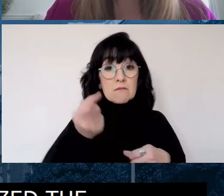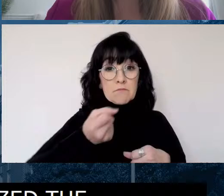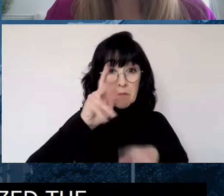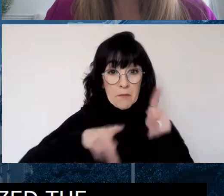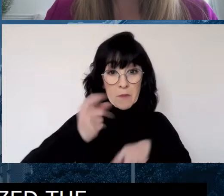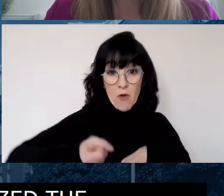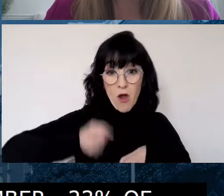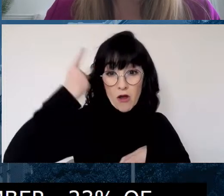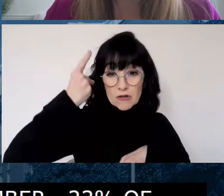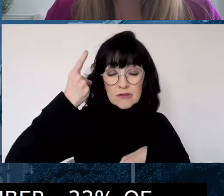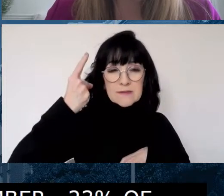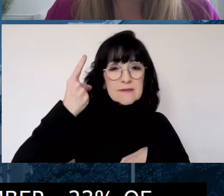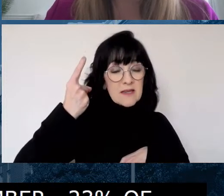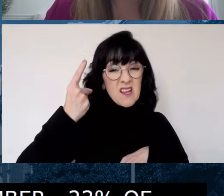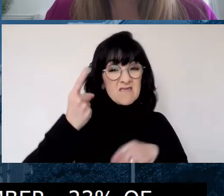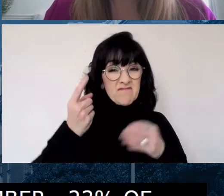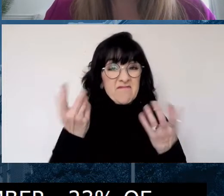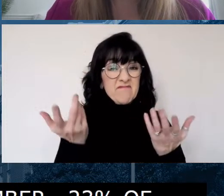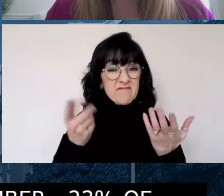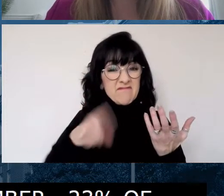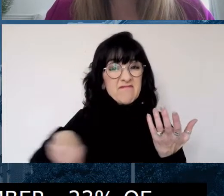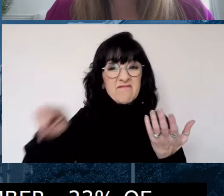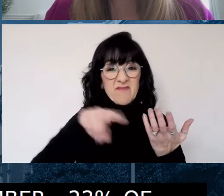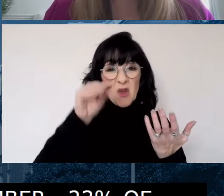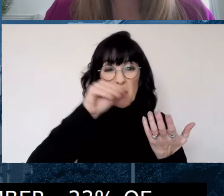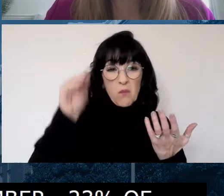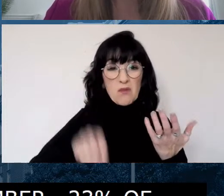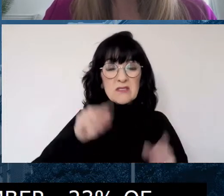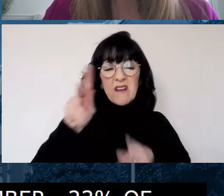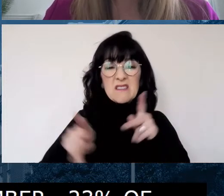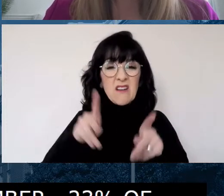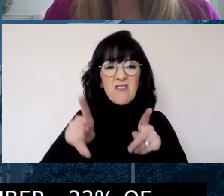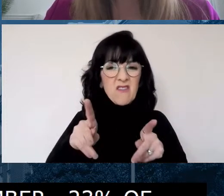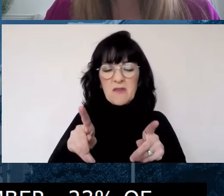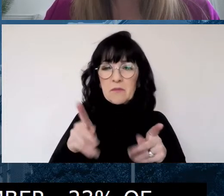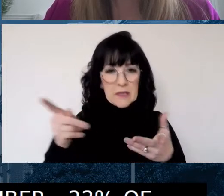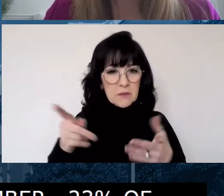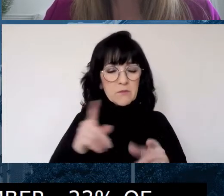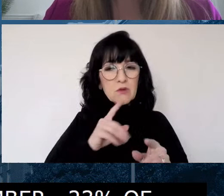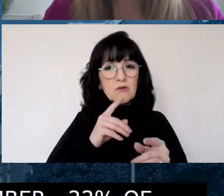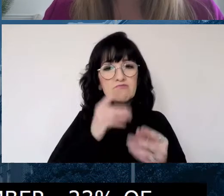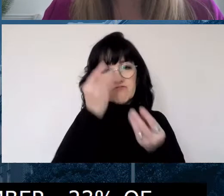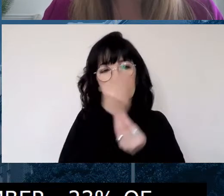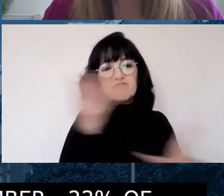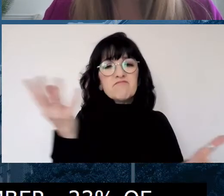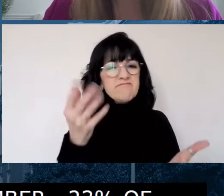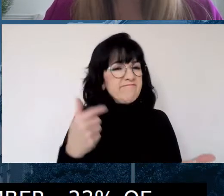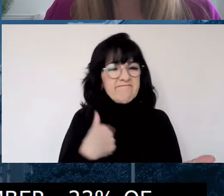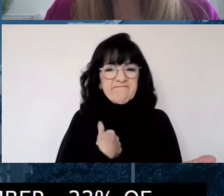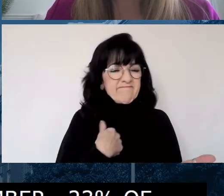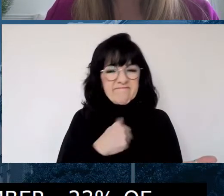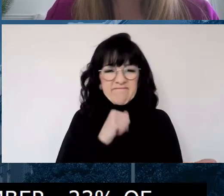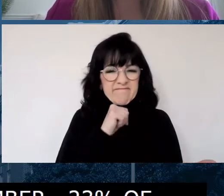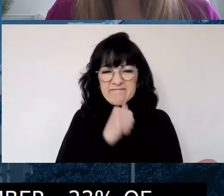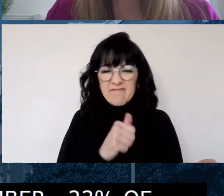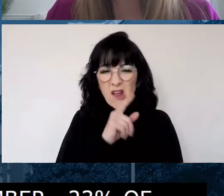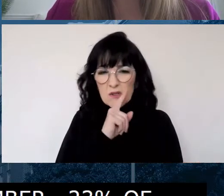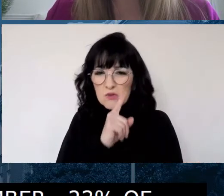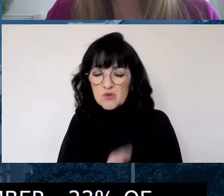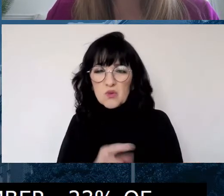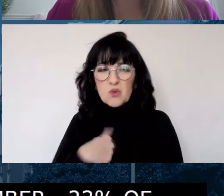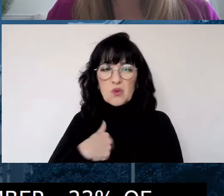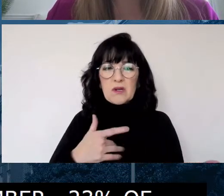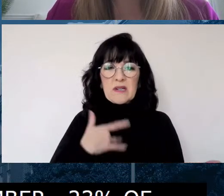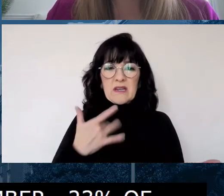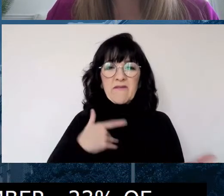as to whether or not it was recommended that all adults get a booster, or they incorrectly said CDC's not